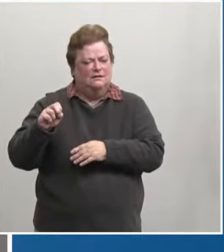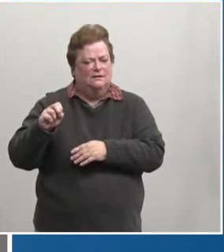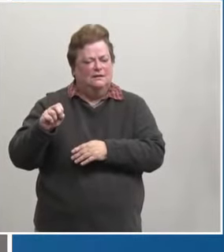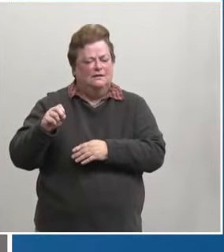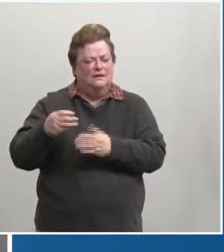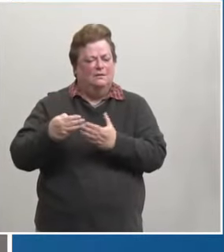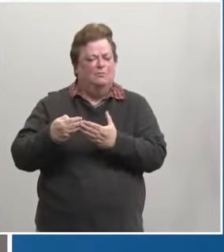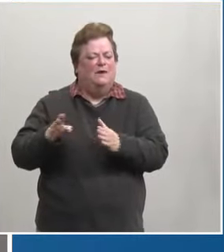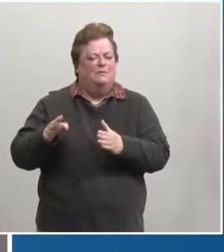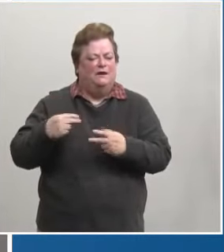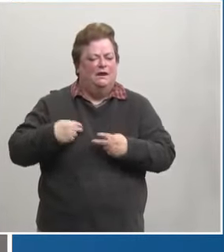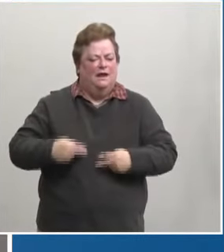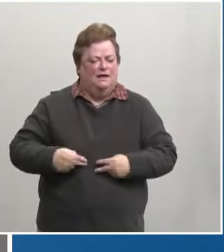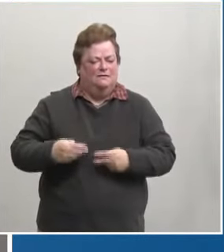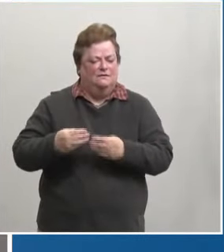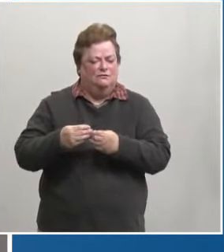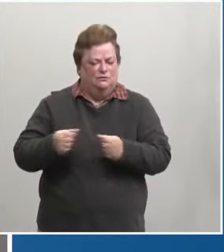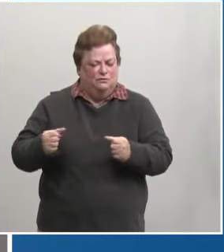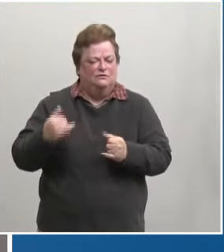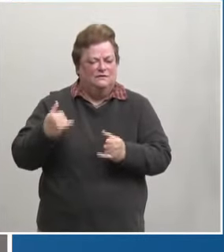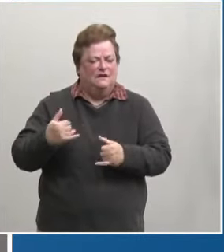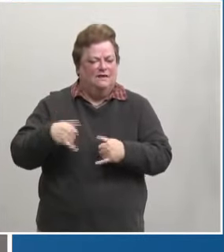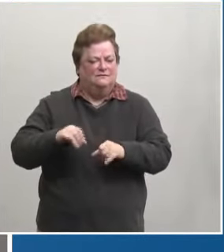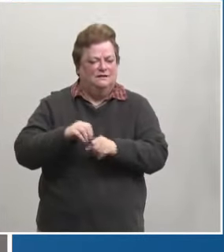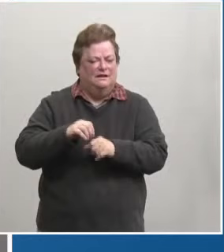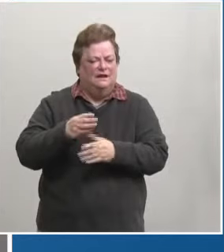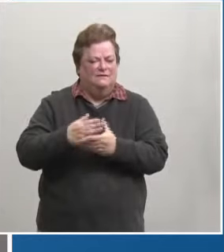Solutions is also still in phase 1A.